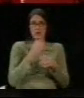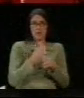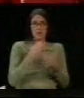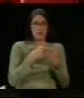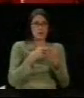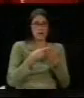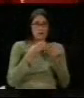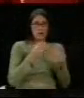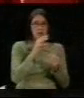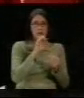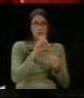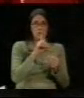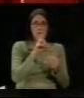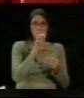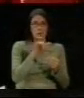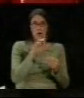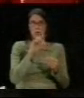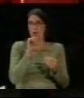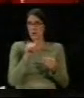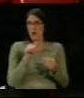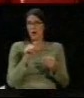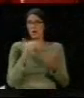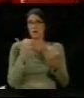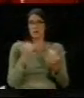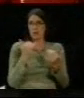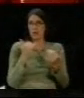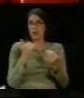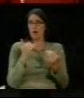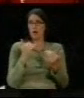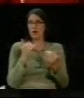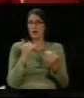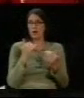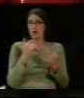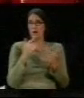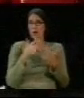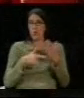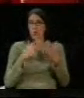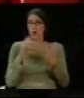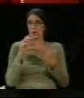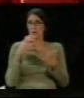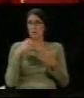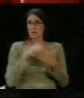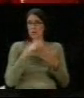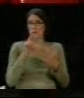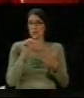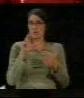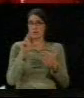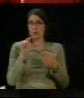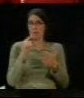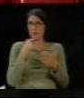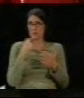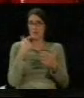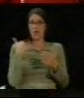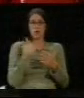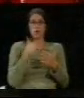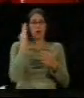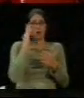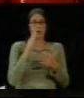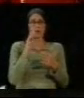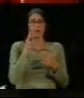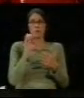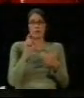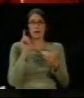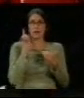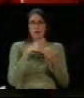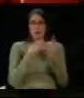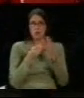or not. Now, having said, to go back to Commissioner Lambert, we're going to be till the springtime developing the concept